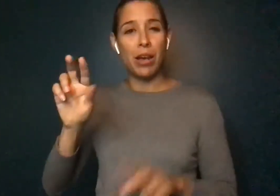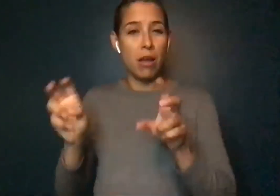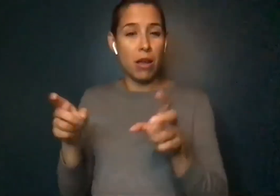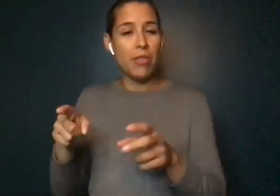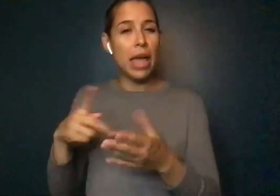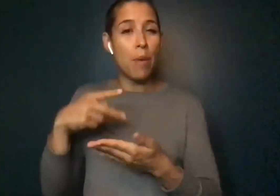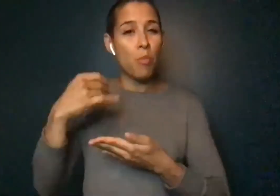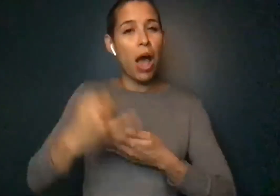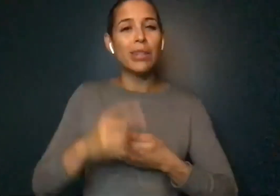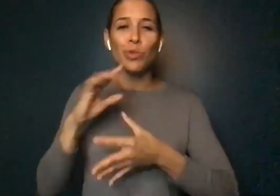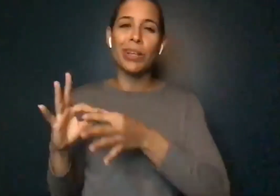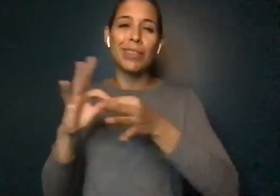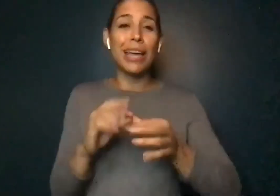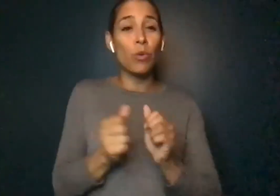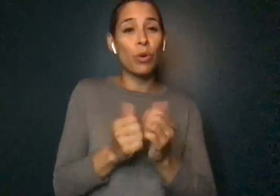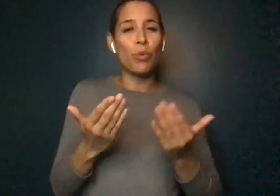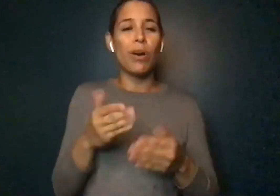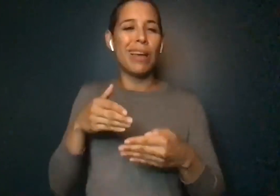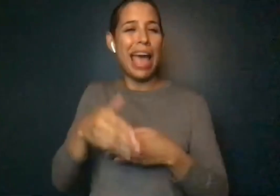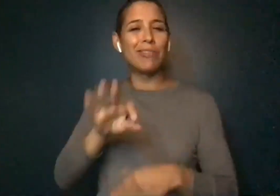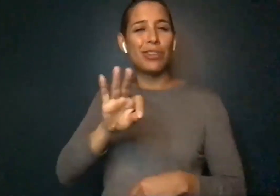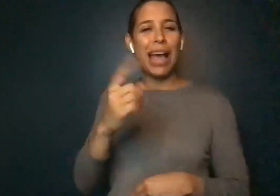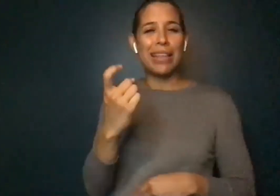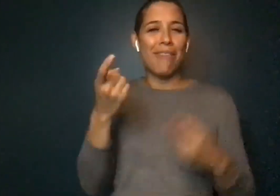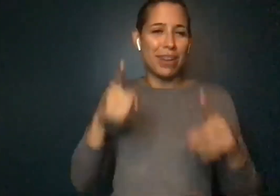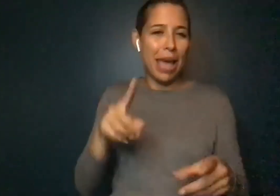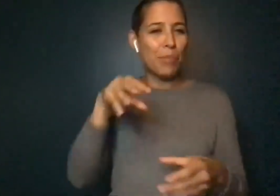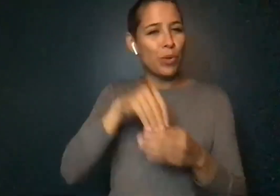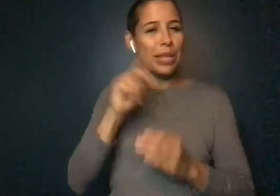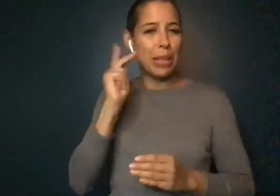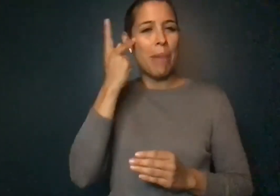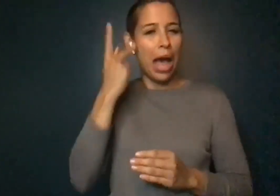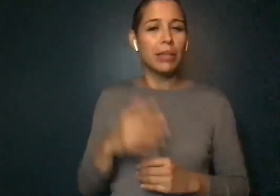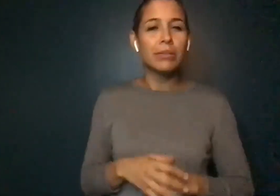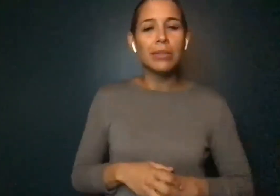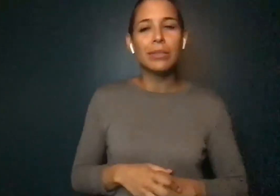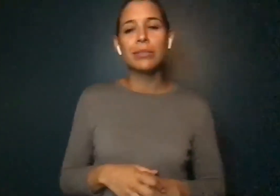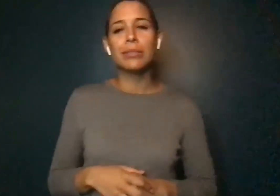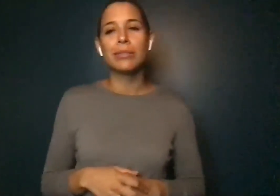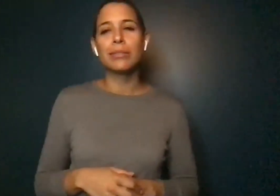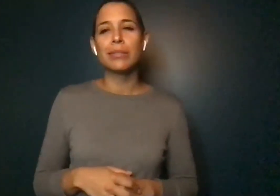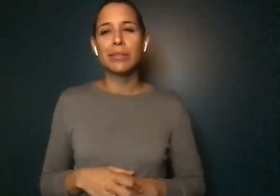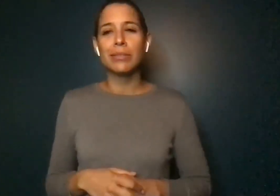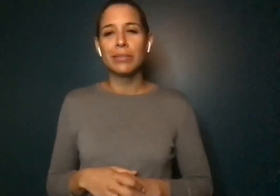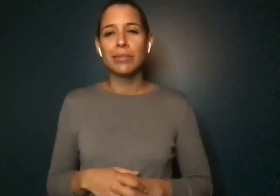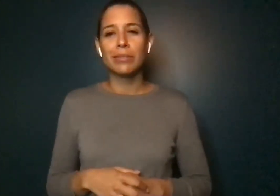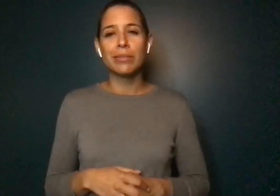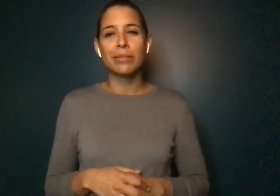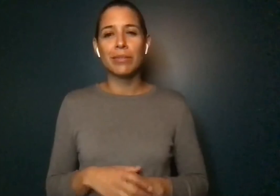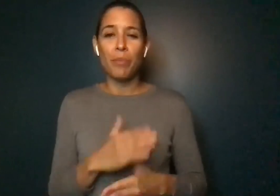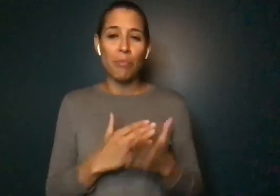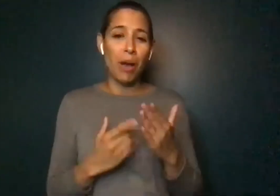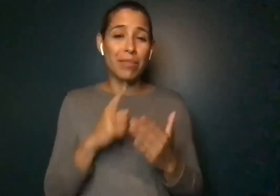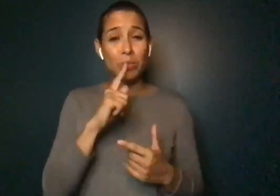post nine 11 political climate. Um, and then the thing that's really interesting about this and in relation to famine